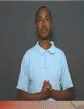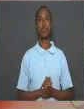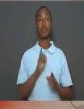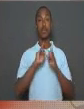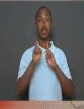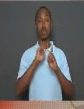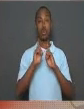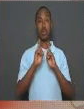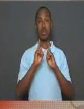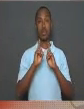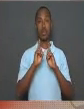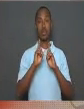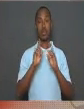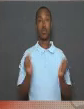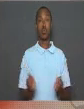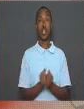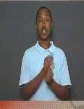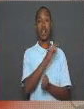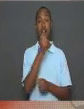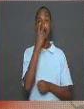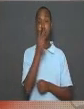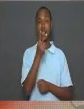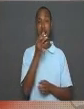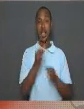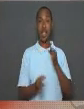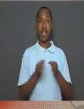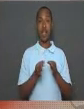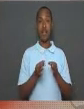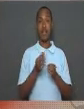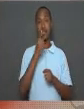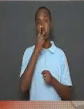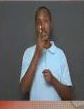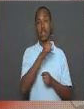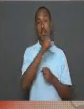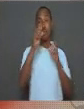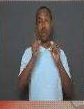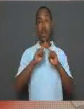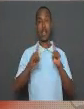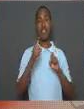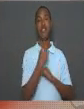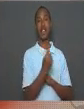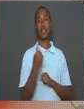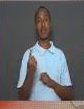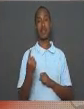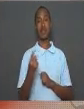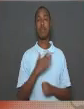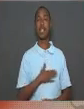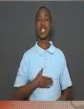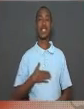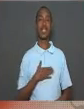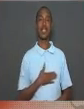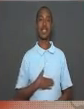Talk together and see if you can identify some.